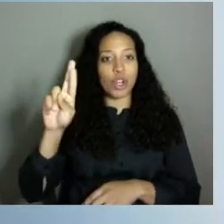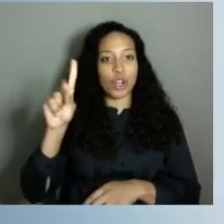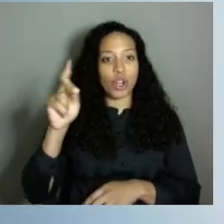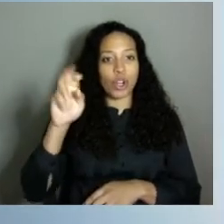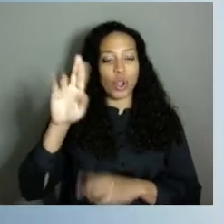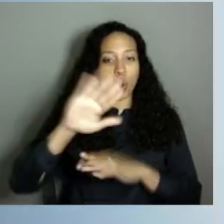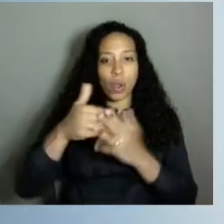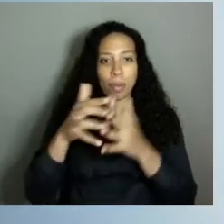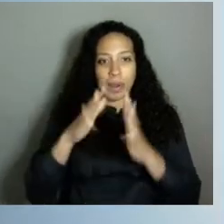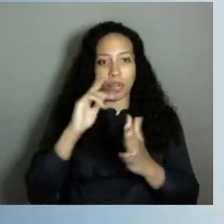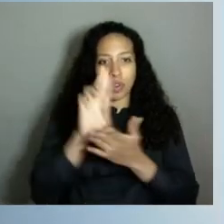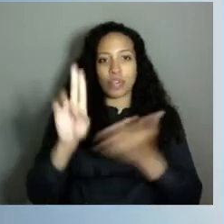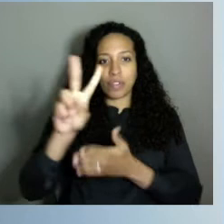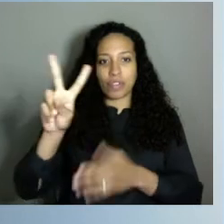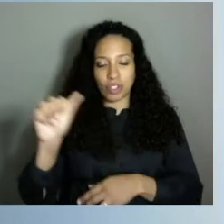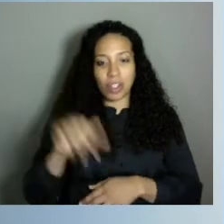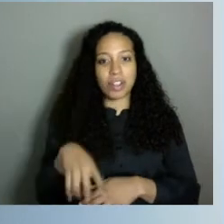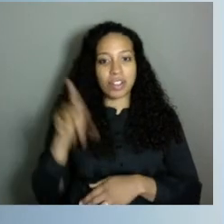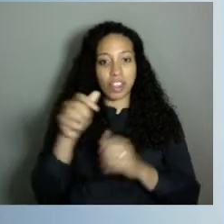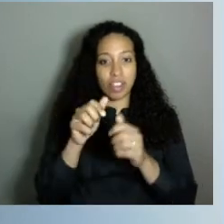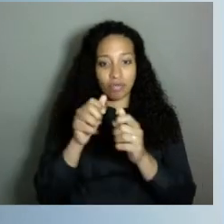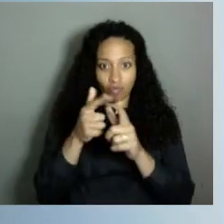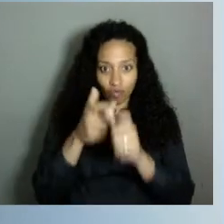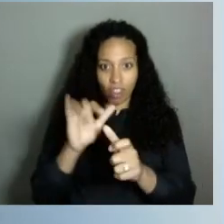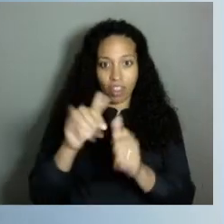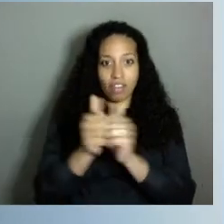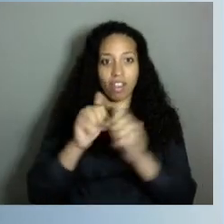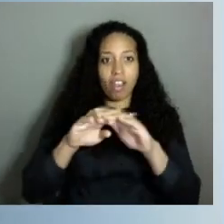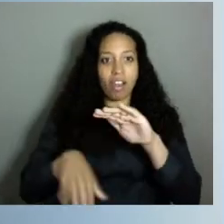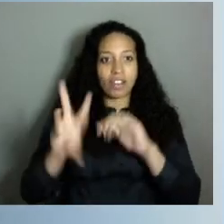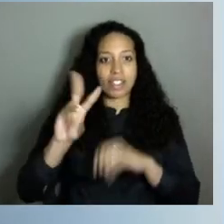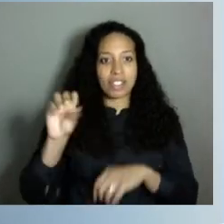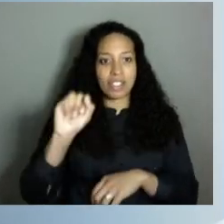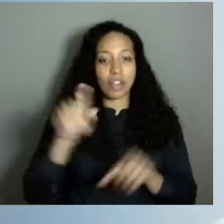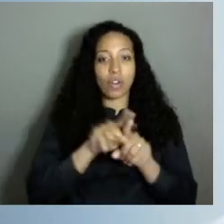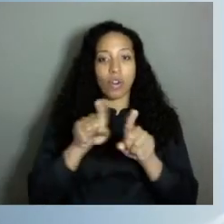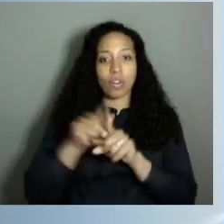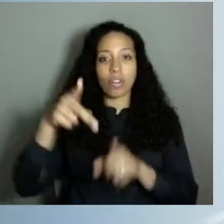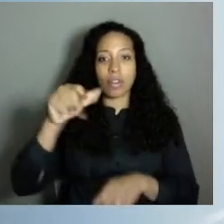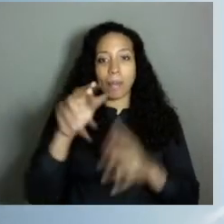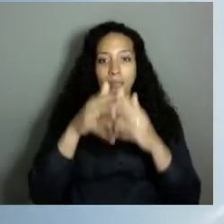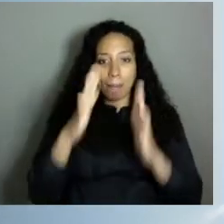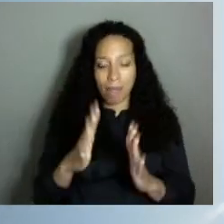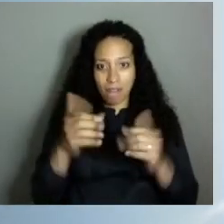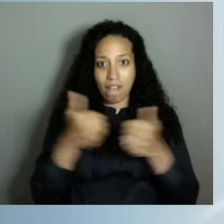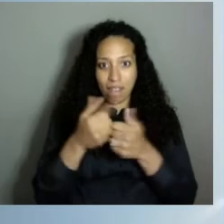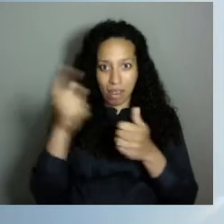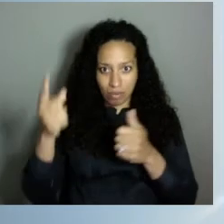Virginia. Karen ran the race in under 60 seconds. She also ran in the Pan American Games and with 4 U.S.